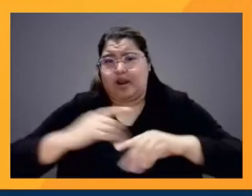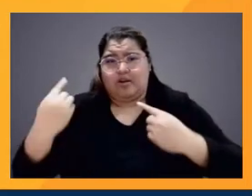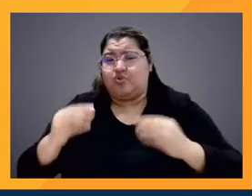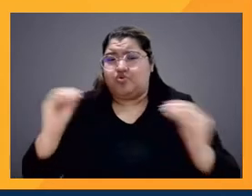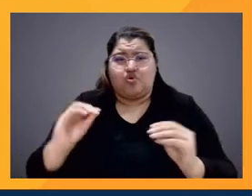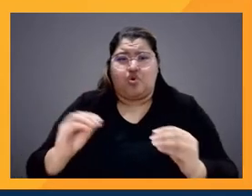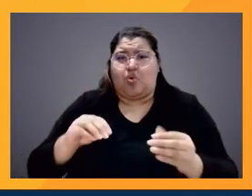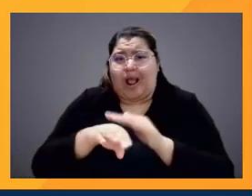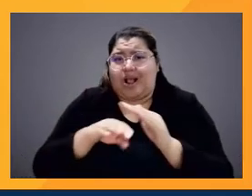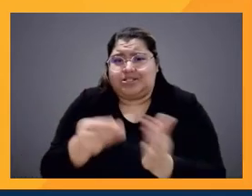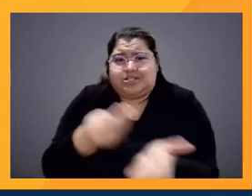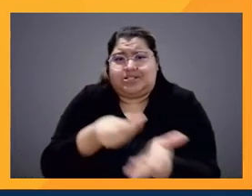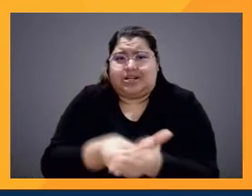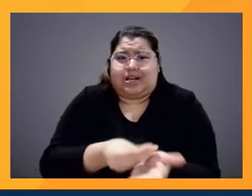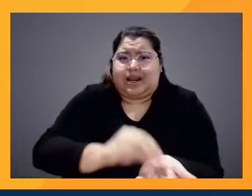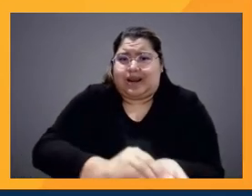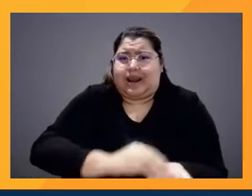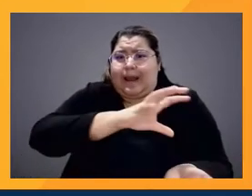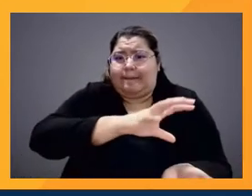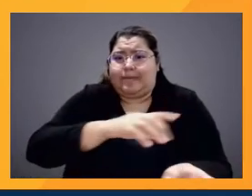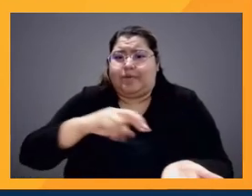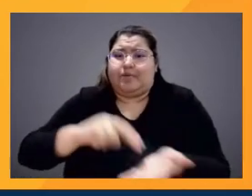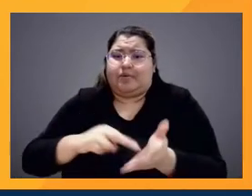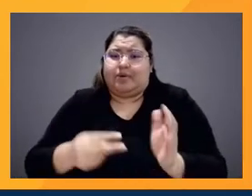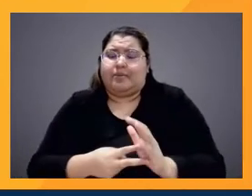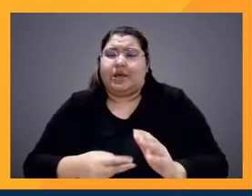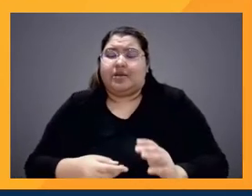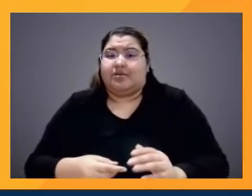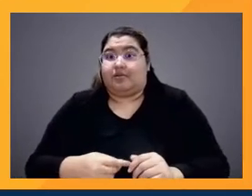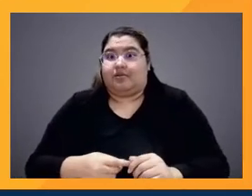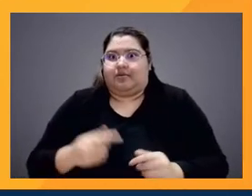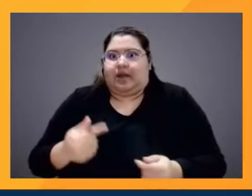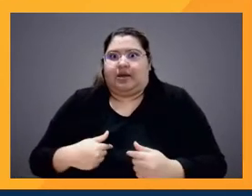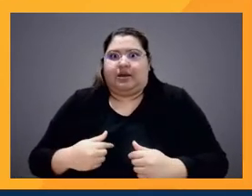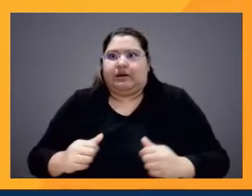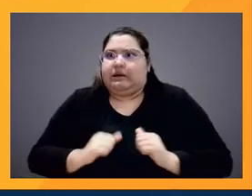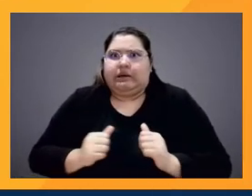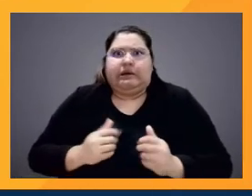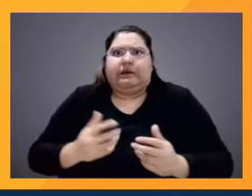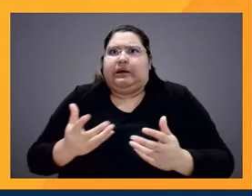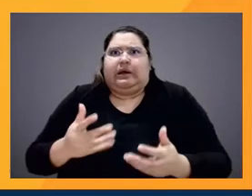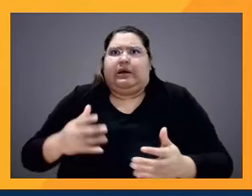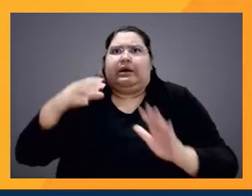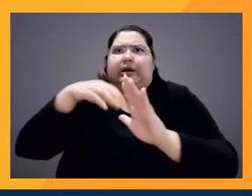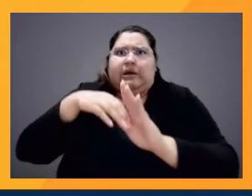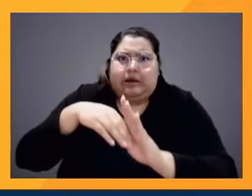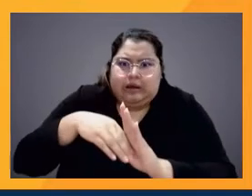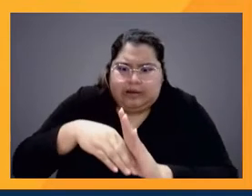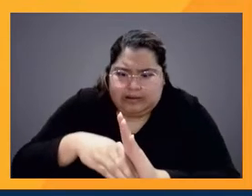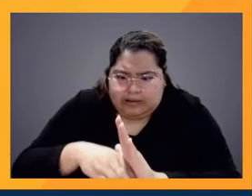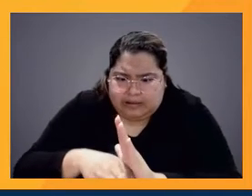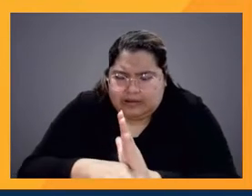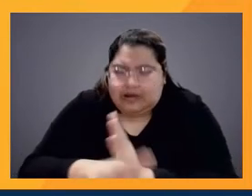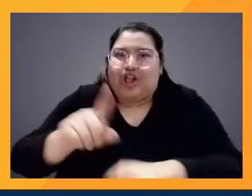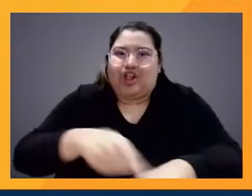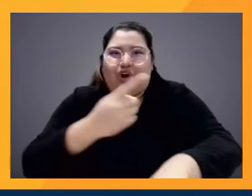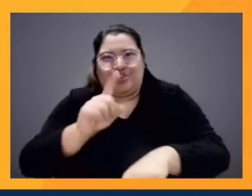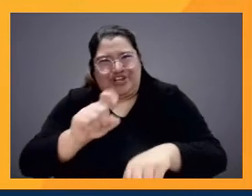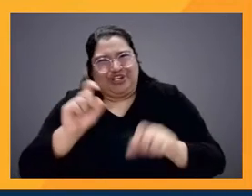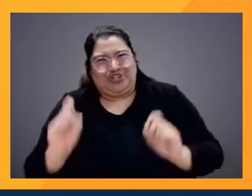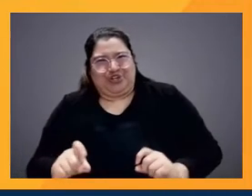long-term, very affordable patient capital for our small businesses to access with deferment on their payments and interest, so that they can continue